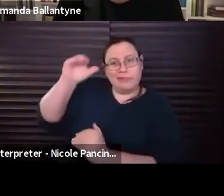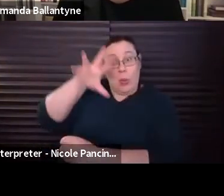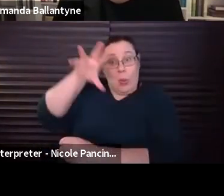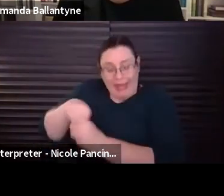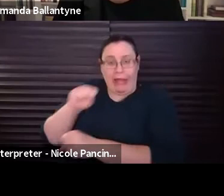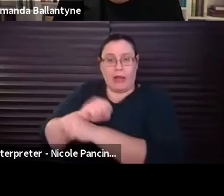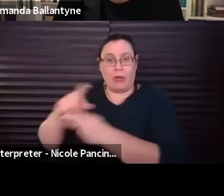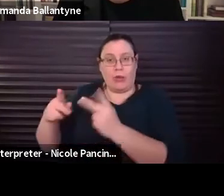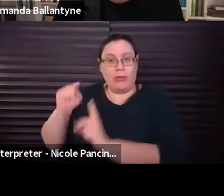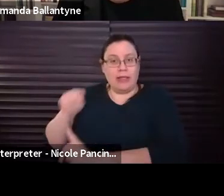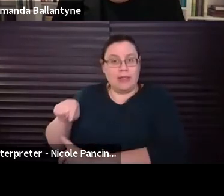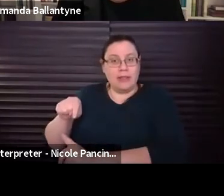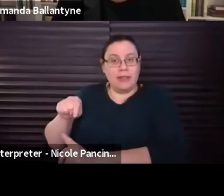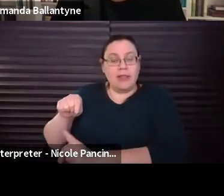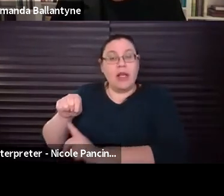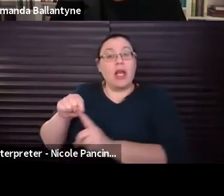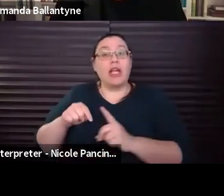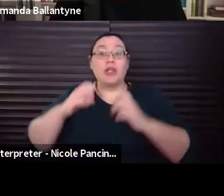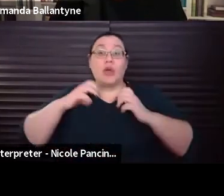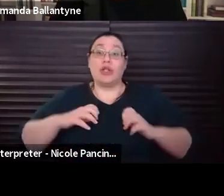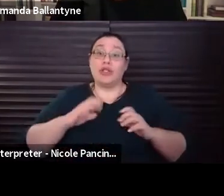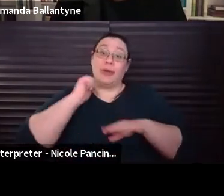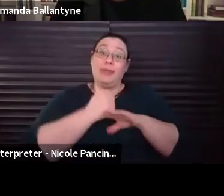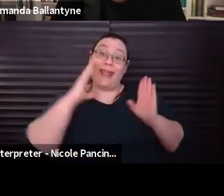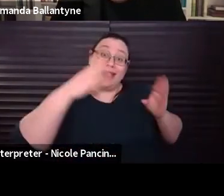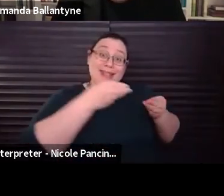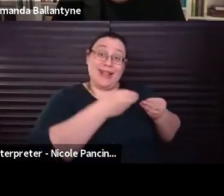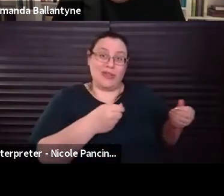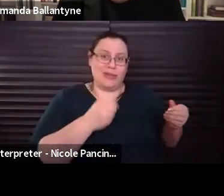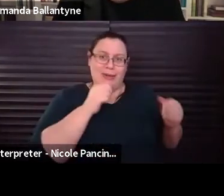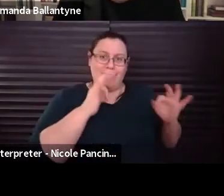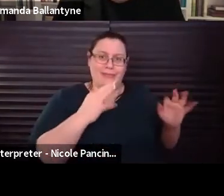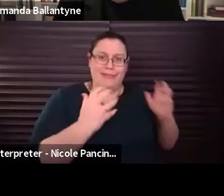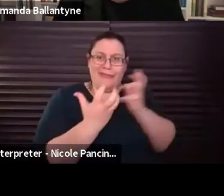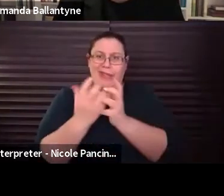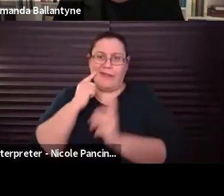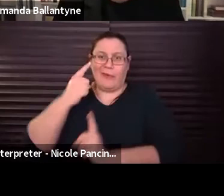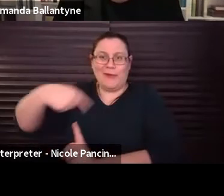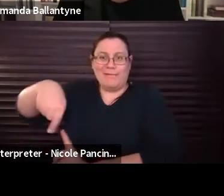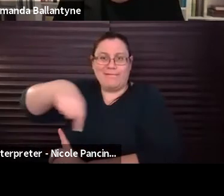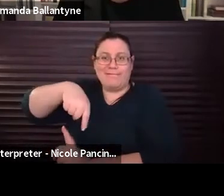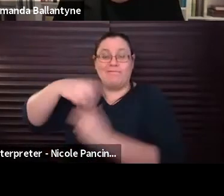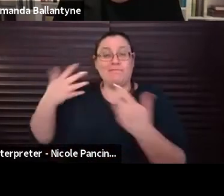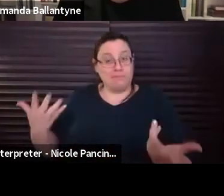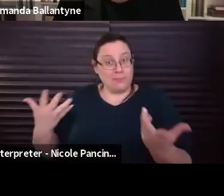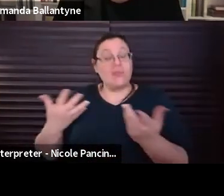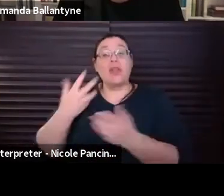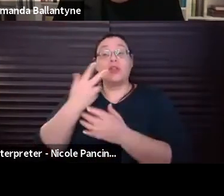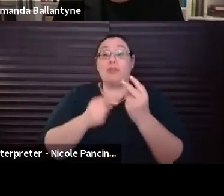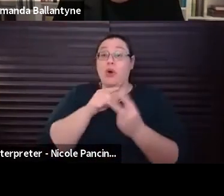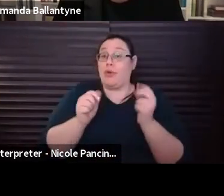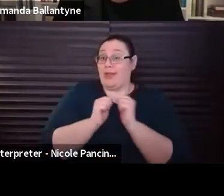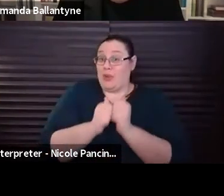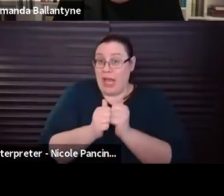workplaces and make consumer-based solutions not quite right for work. So I think that both of those things together start to get at